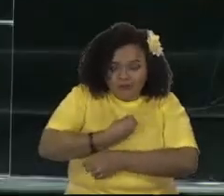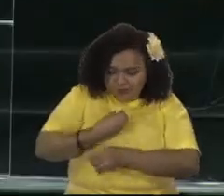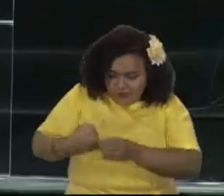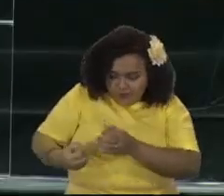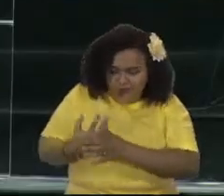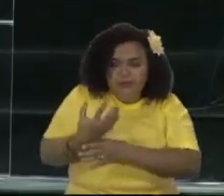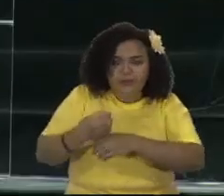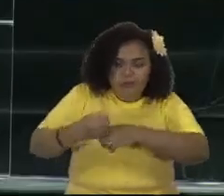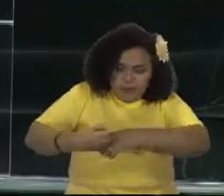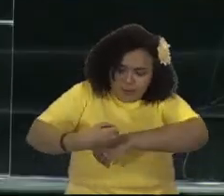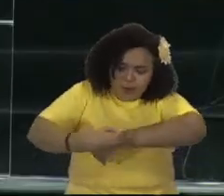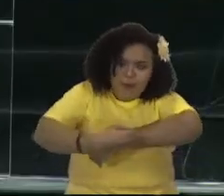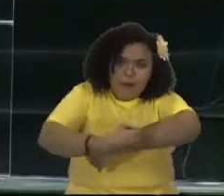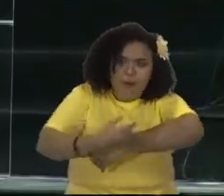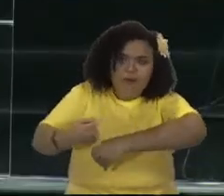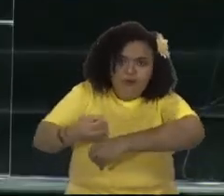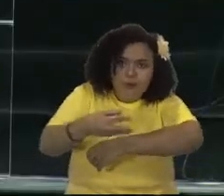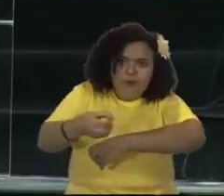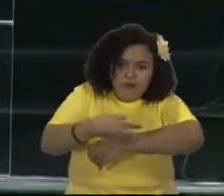Two more.